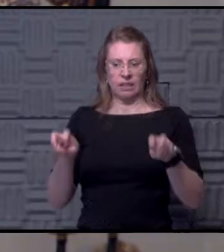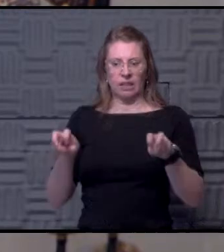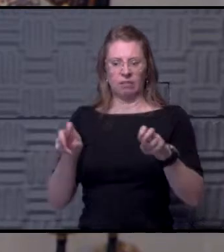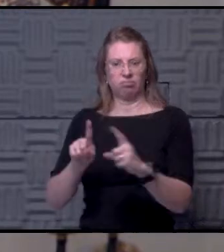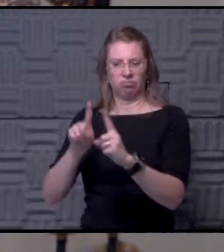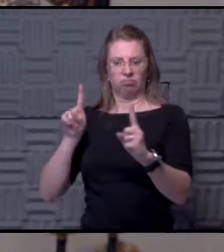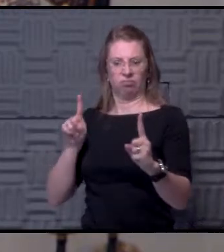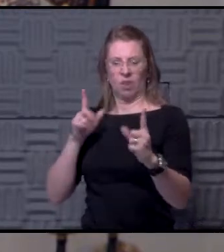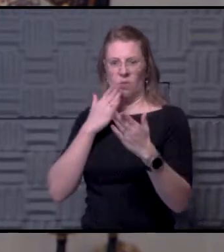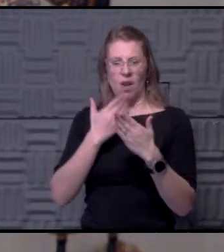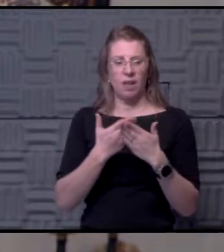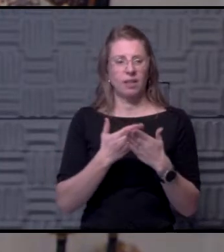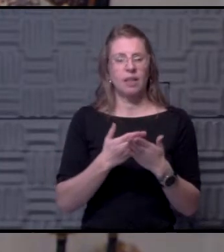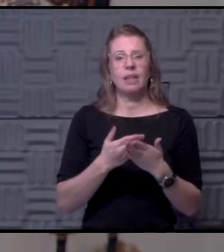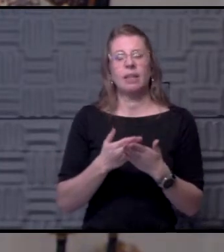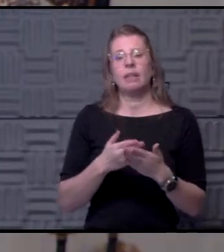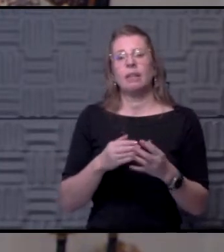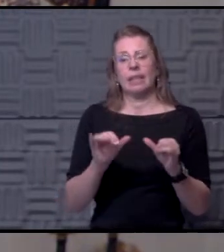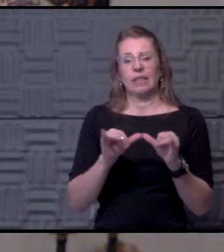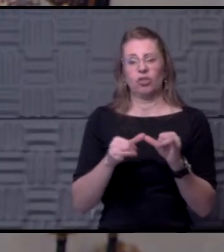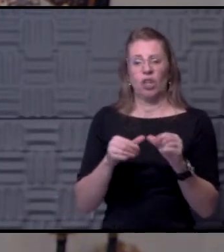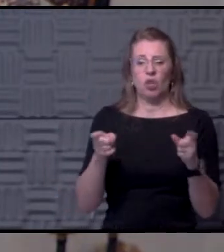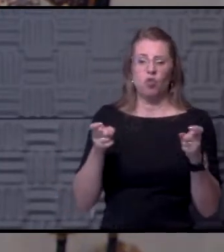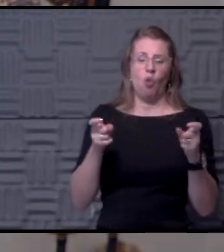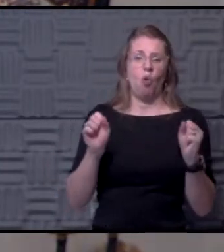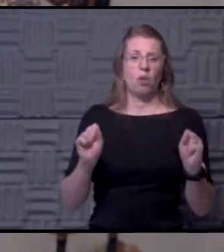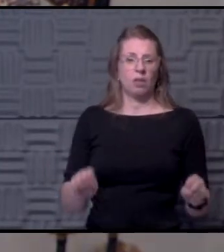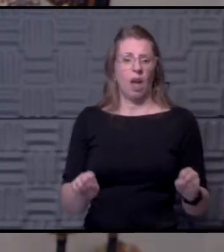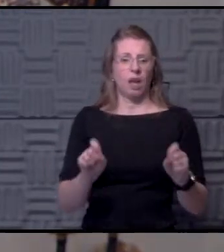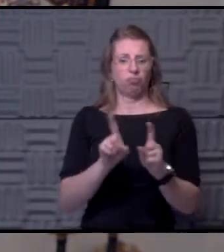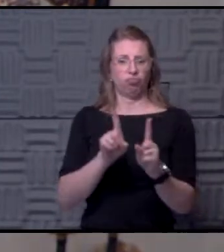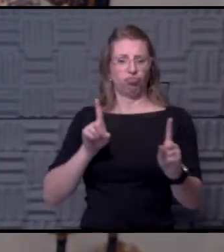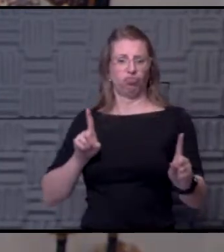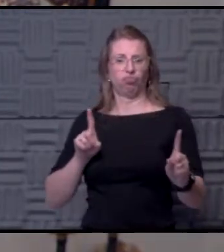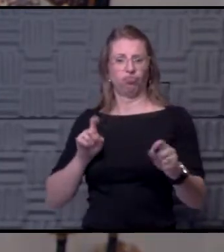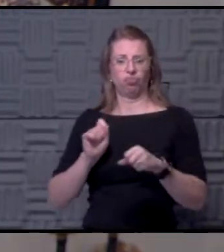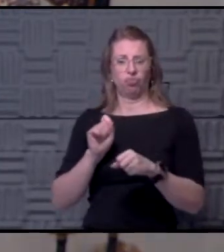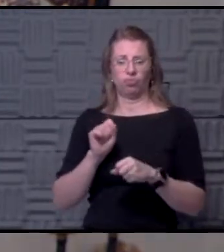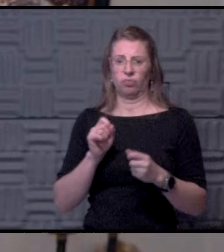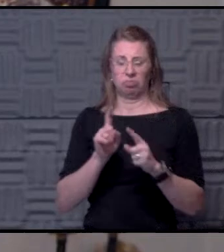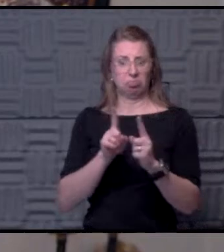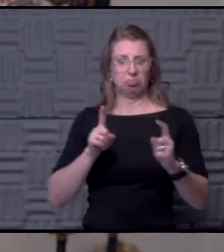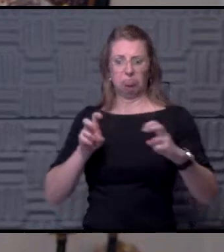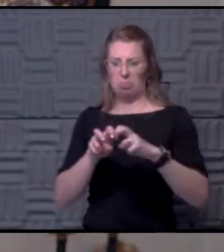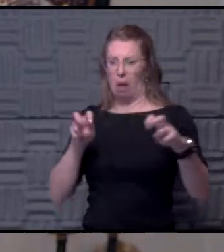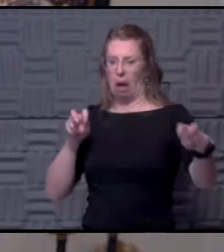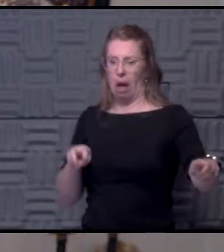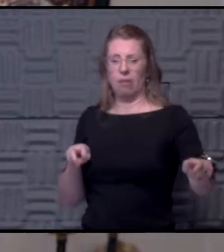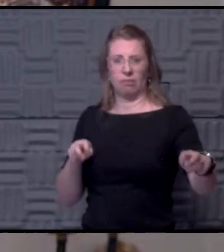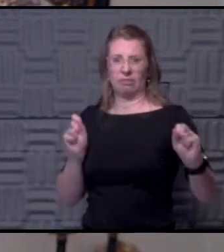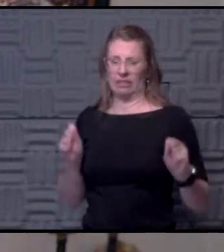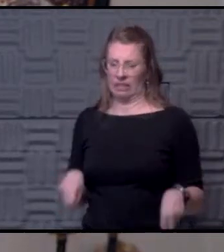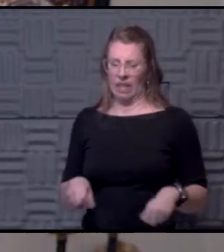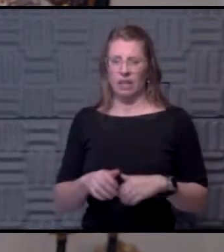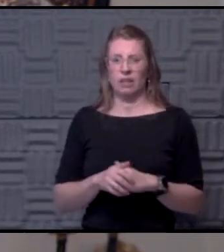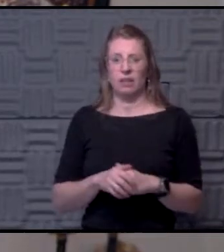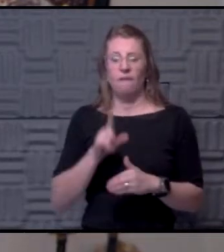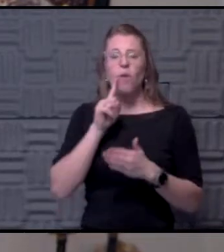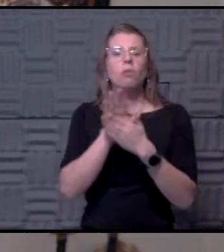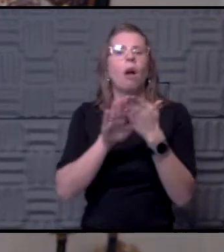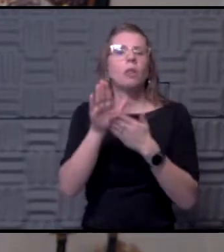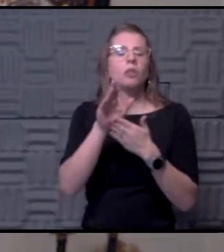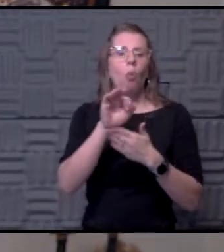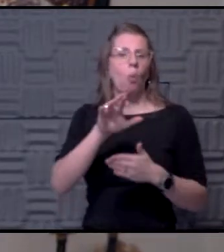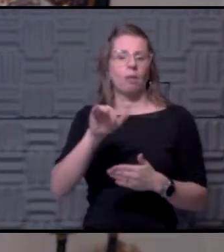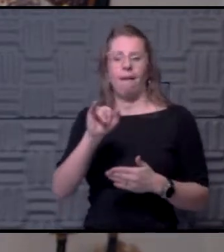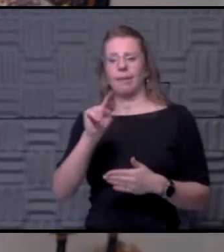Engineering controls, can we get some distance between us in the work setting? You can get all the distance in the world between you in a college setting or